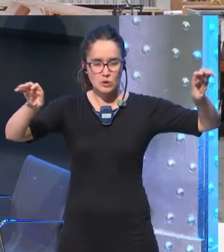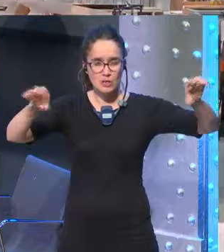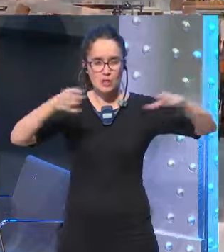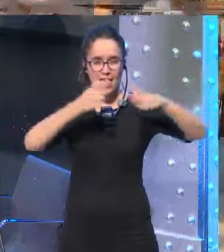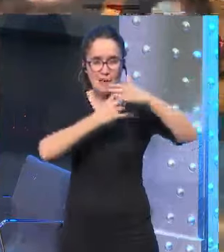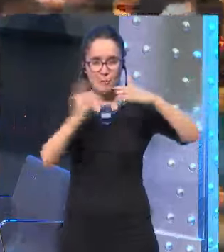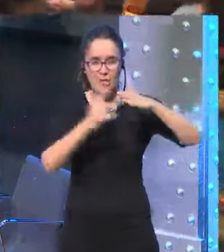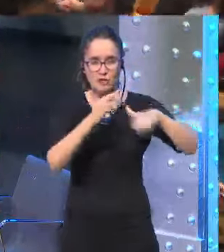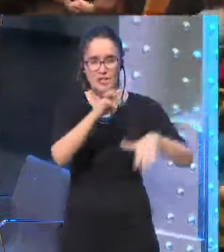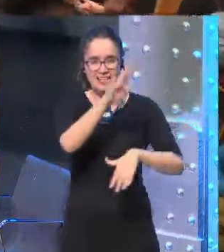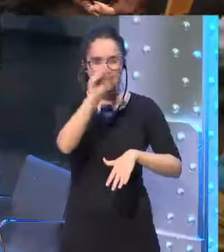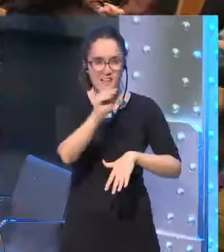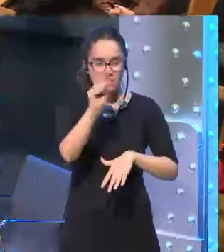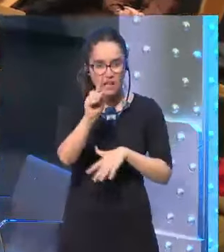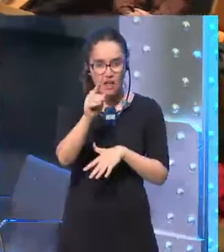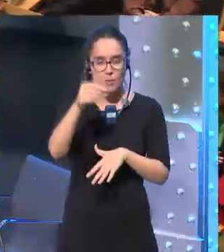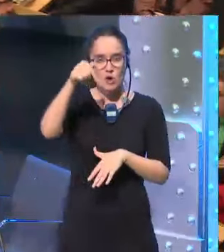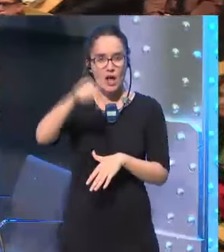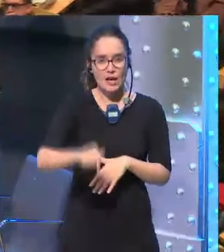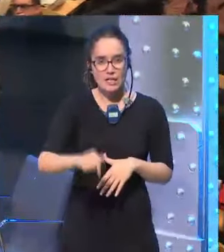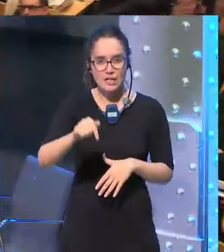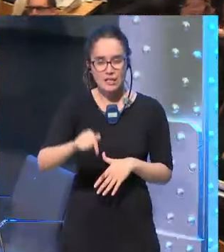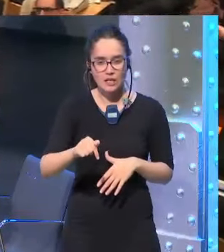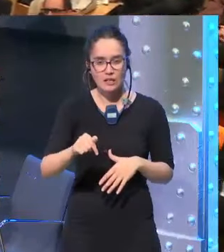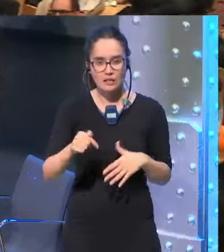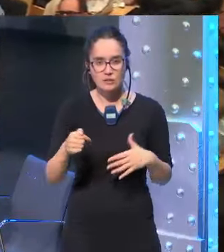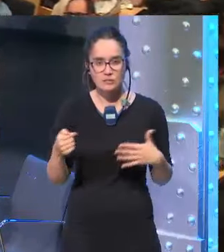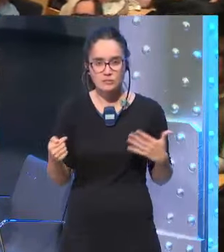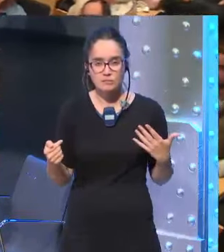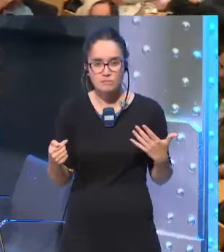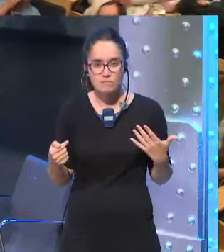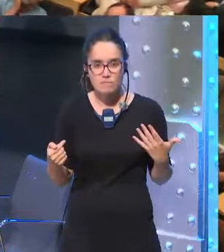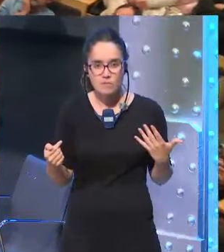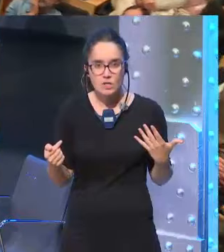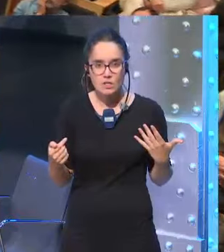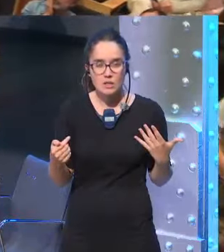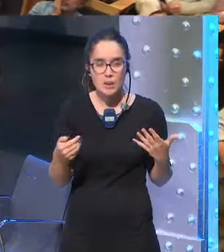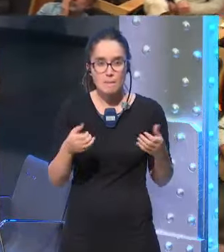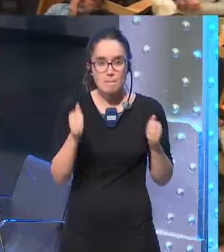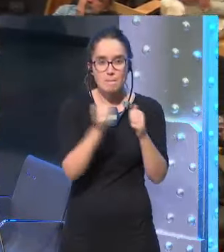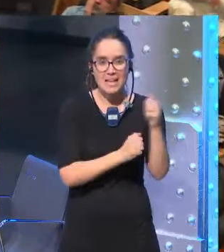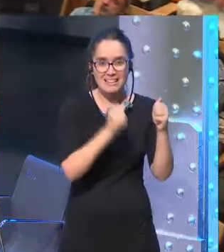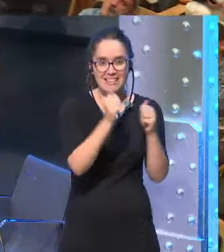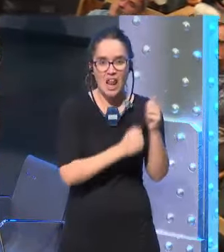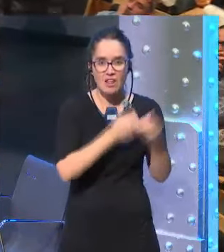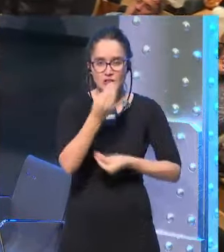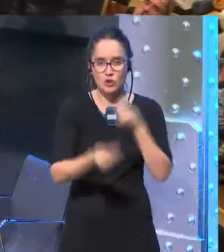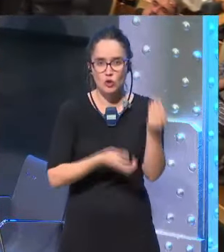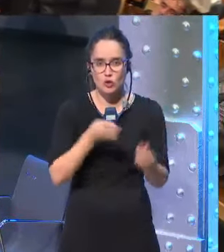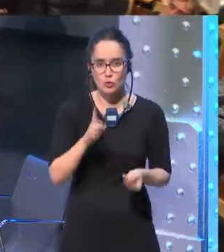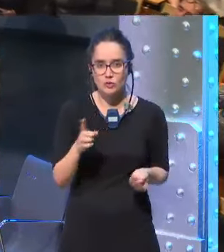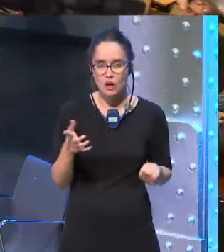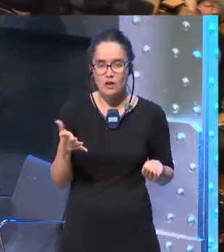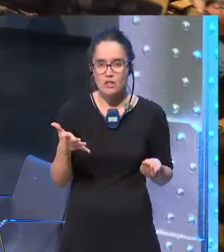and binder or fused together metals or so. It's literally from material as you get it